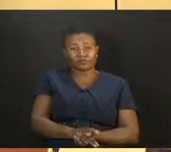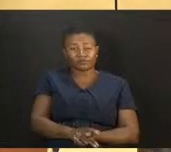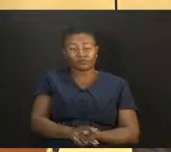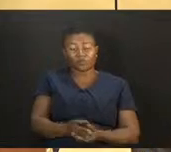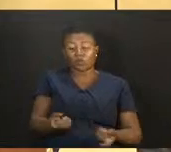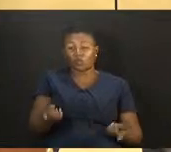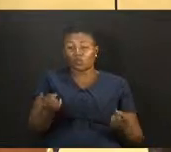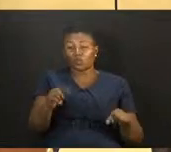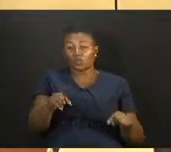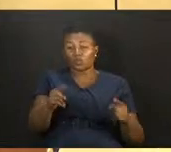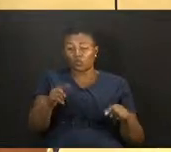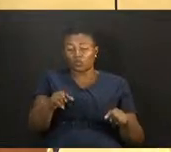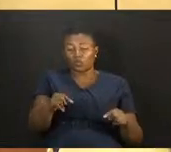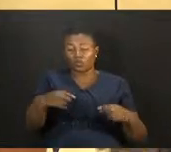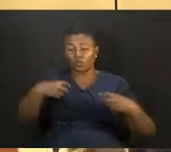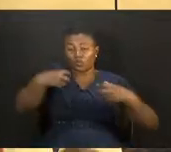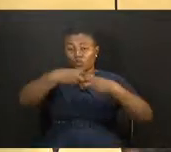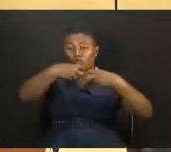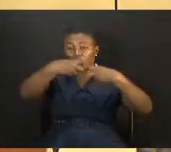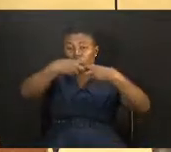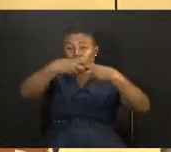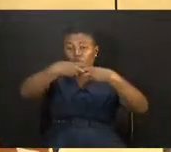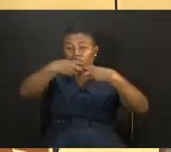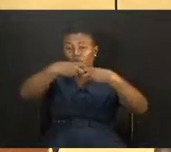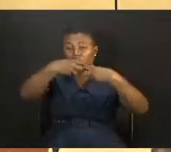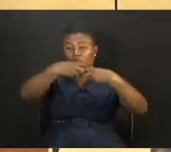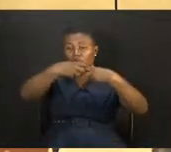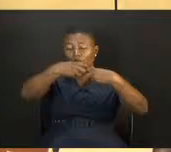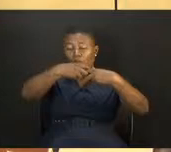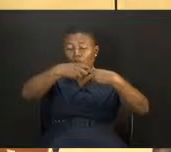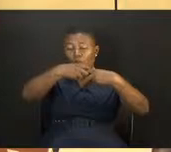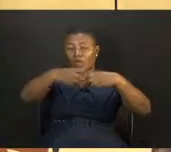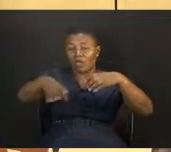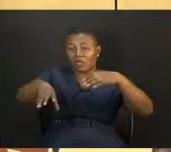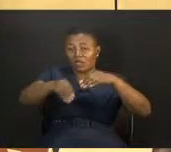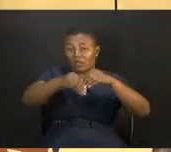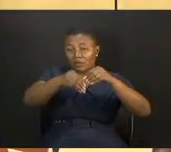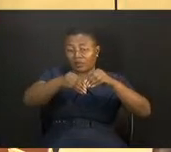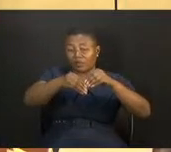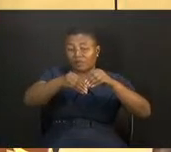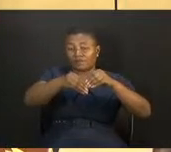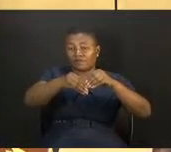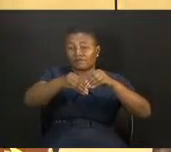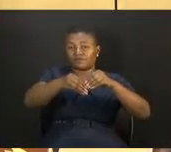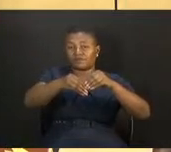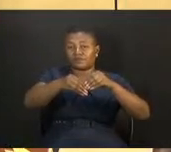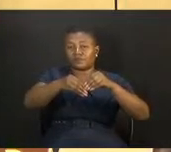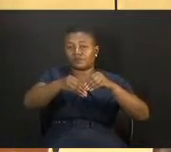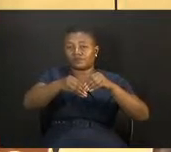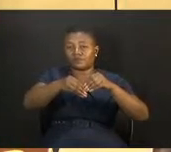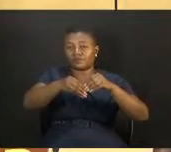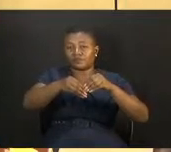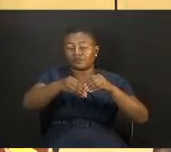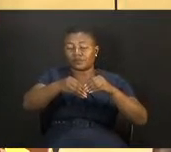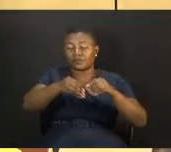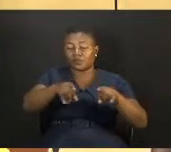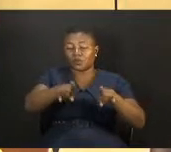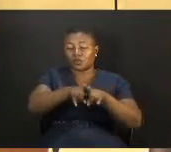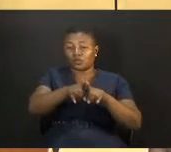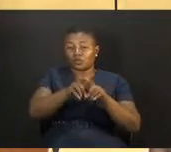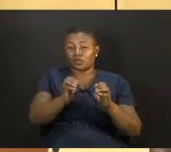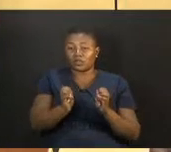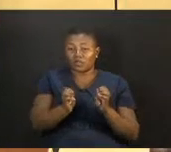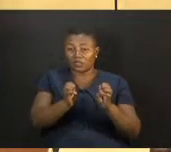the electrification extension, which was to be undertaken as an emergency